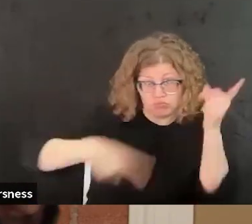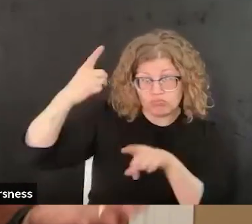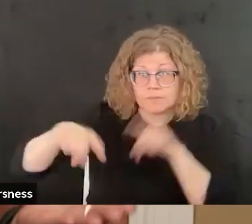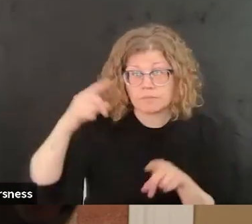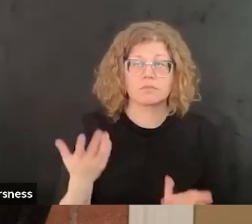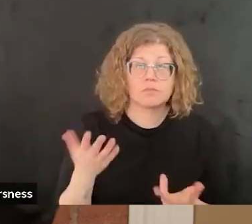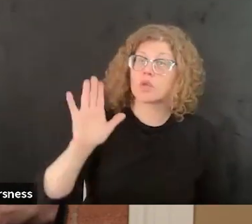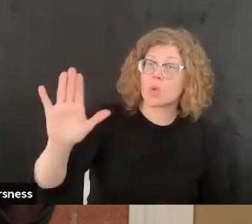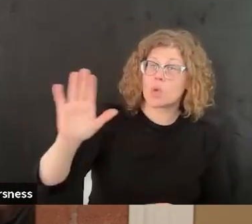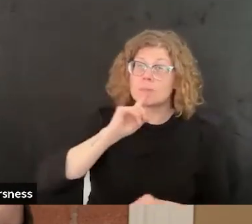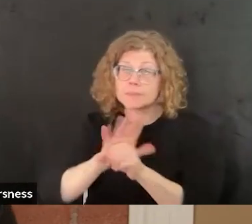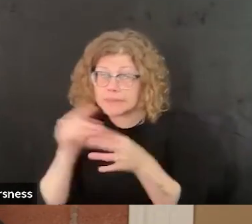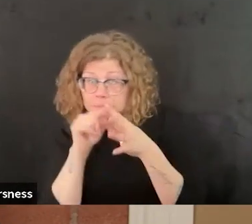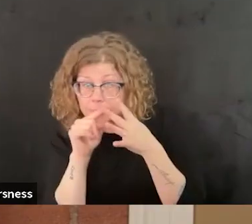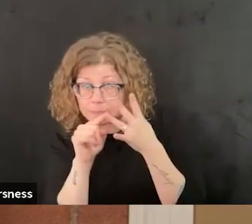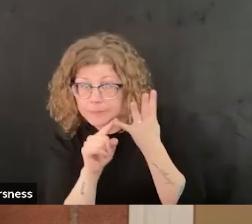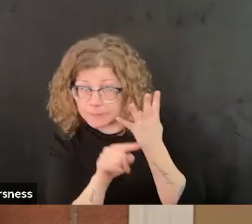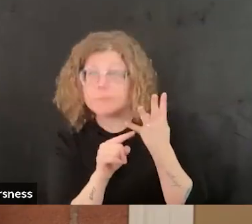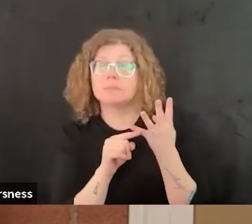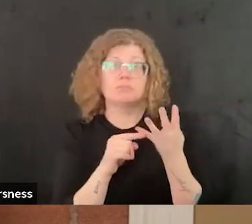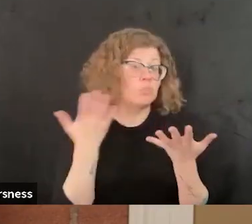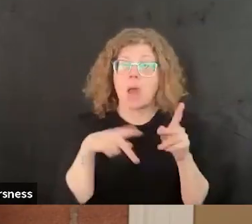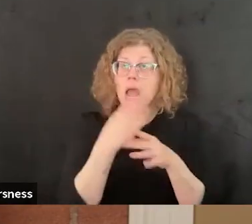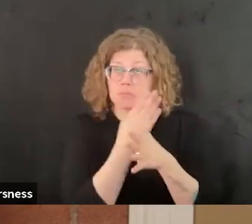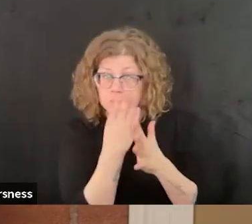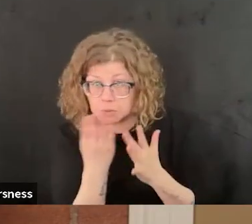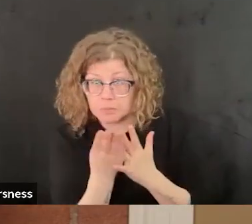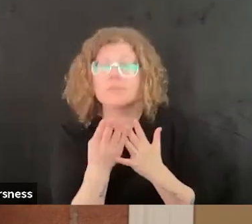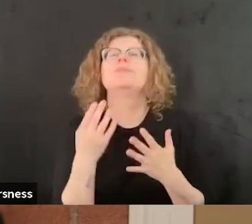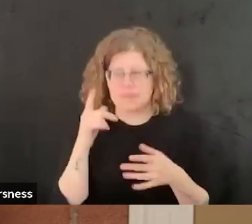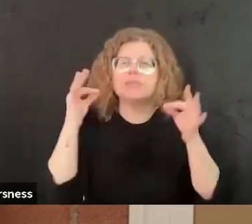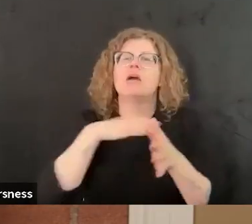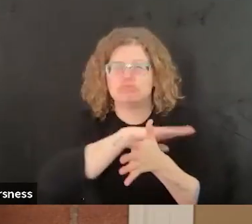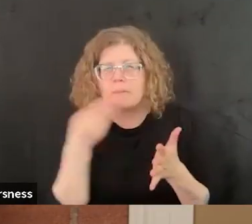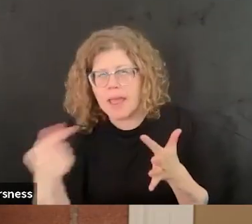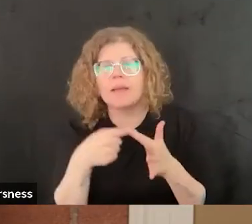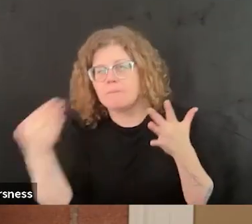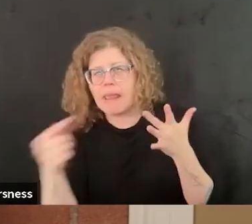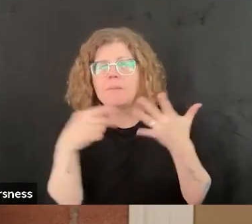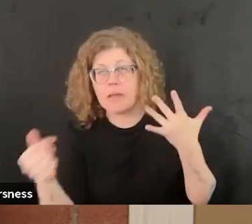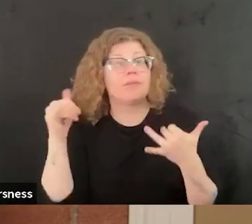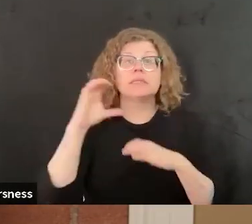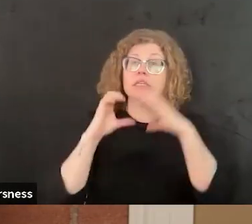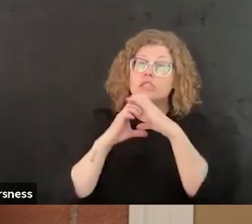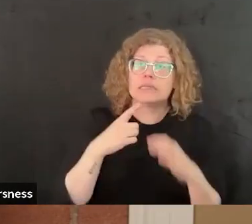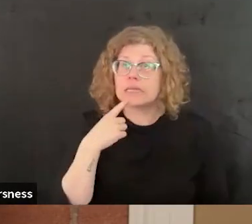project where portions of that money is delivered along the way. Sometimes in construction land, this is called an earned